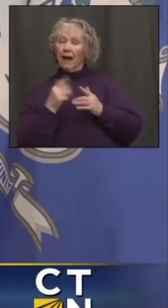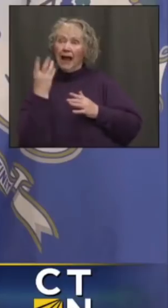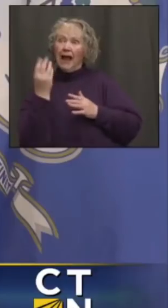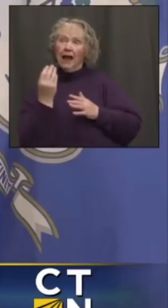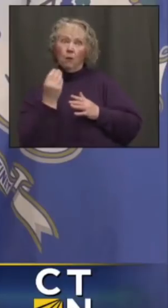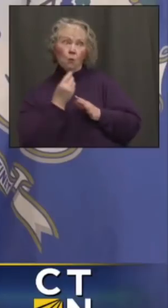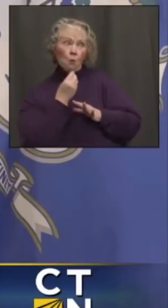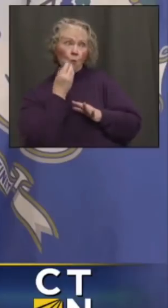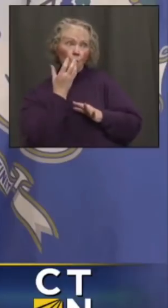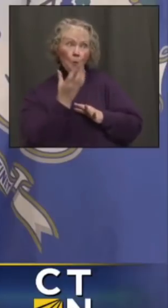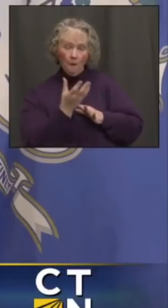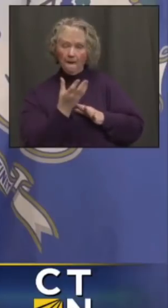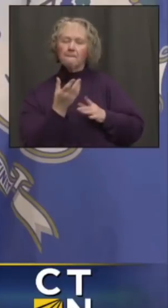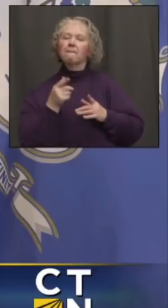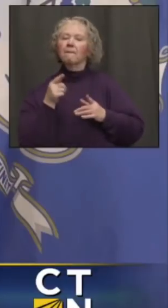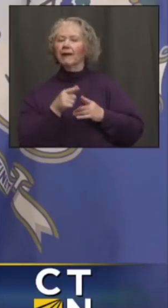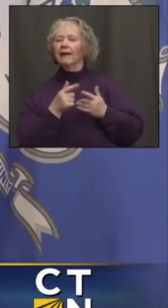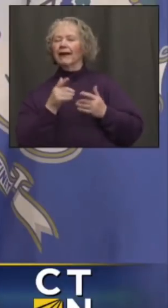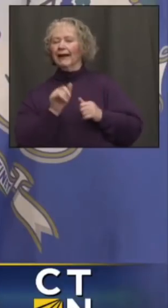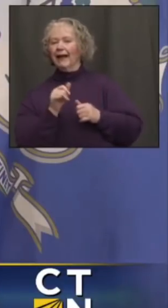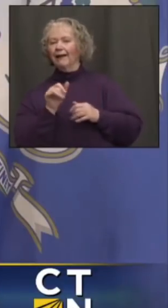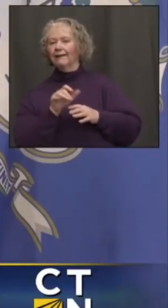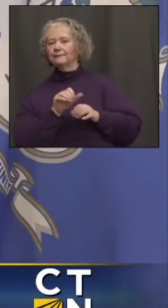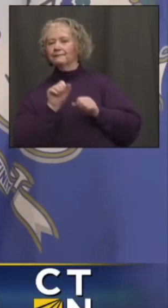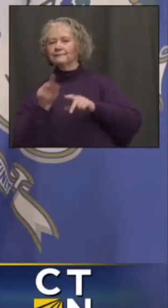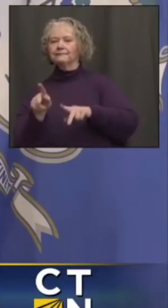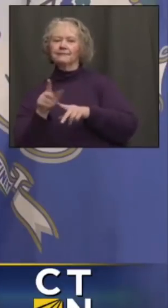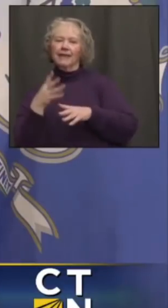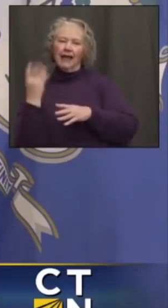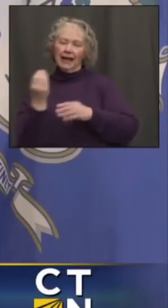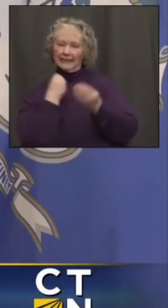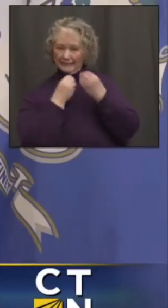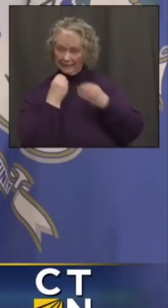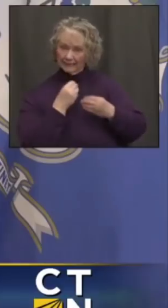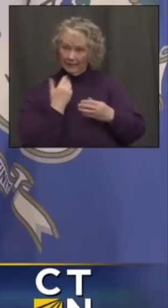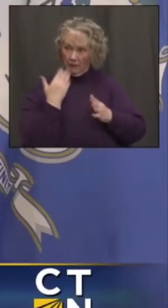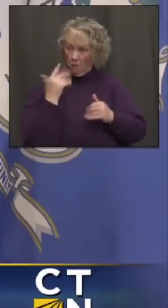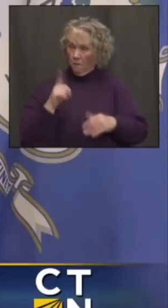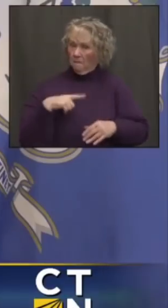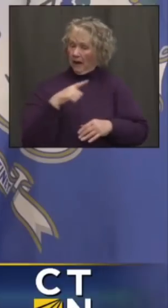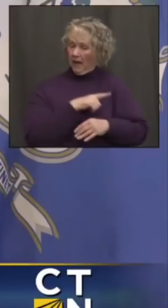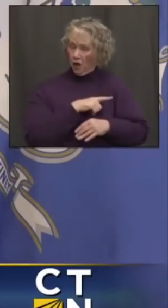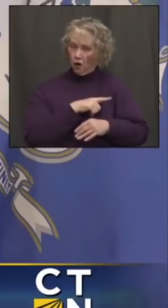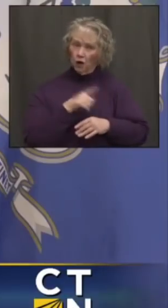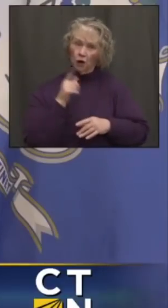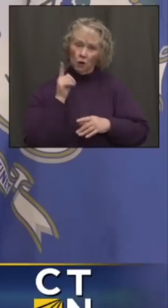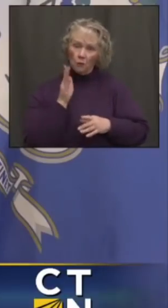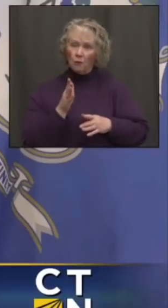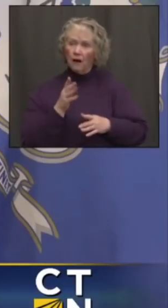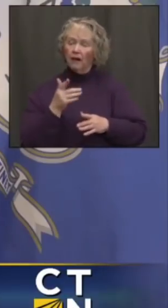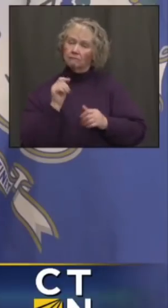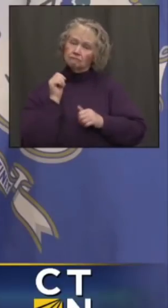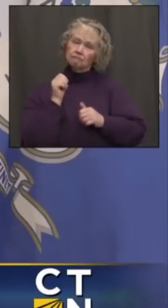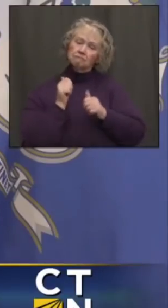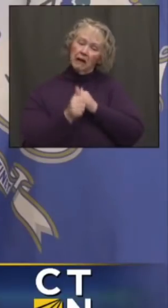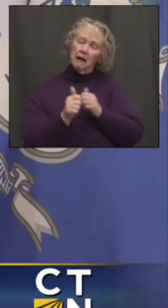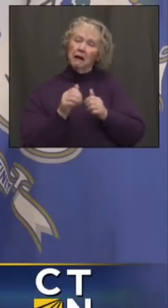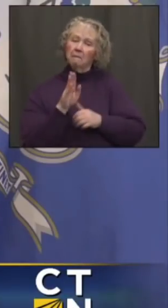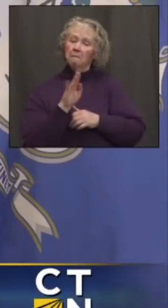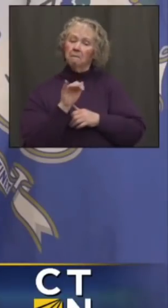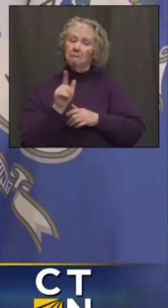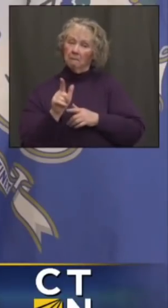at 11 o'clock. So I think we'll be taking another look at that, but not immediately. I'd like to think that outdoor dining